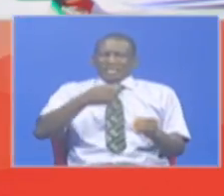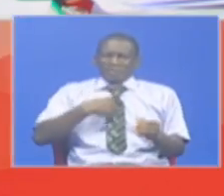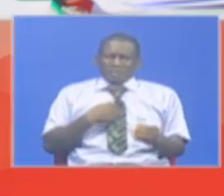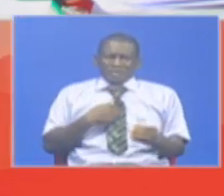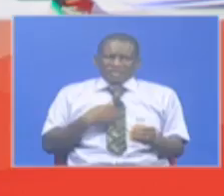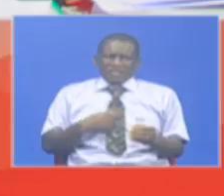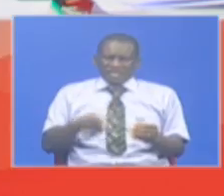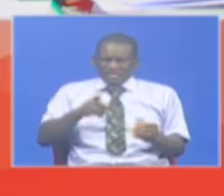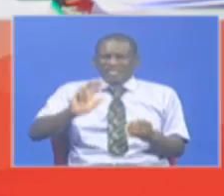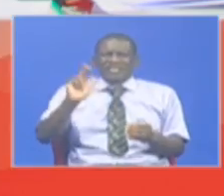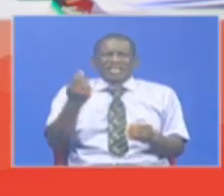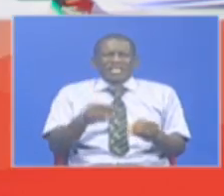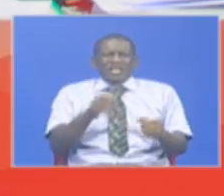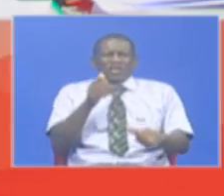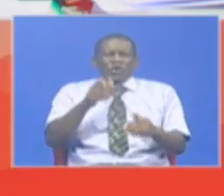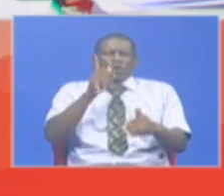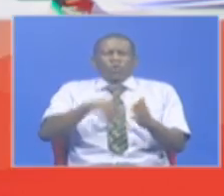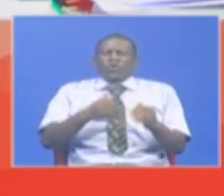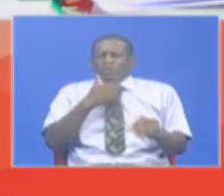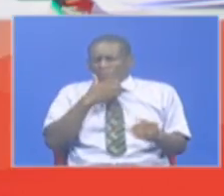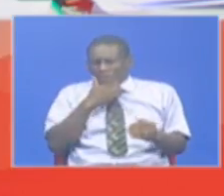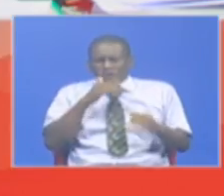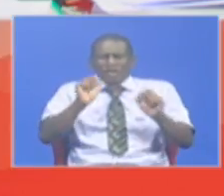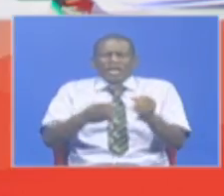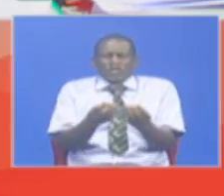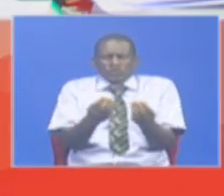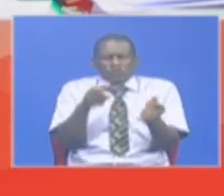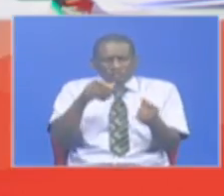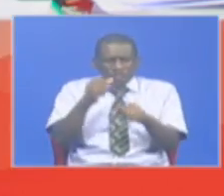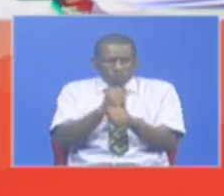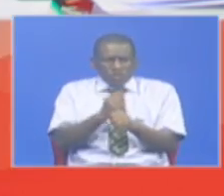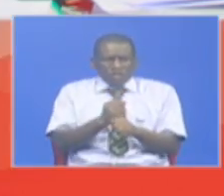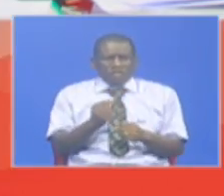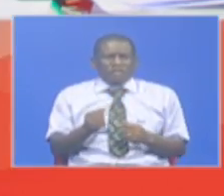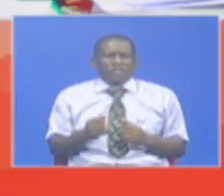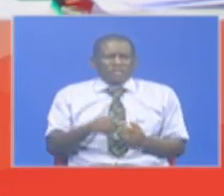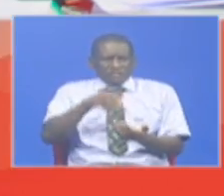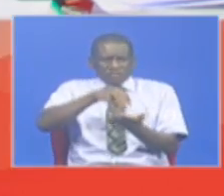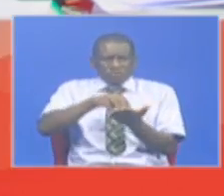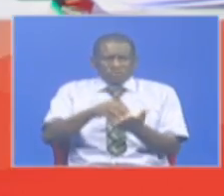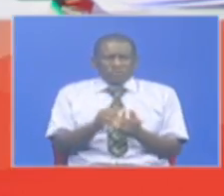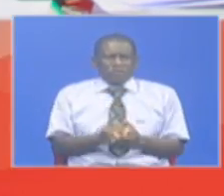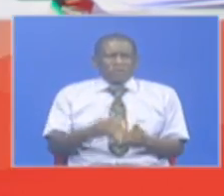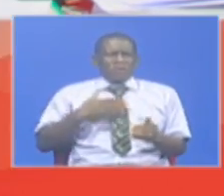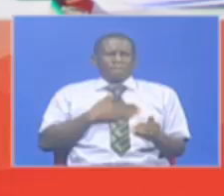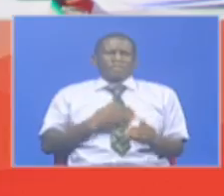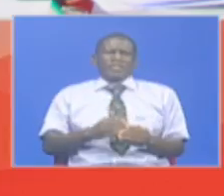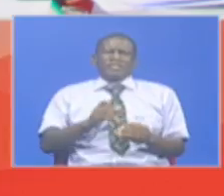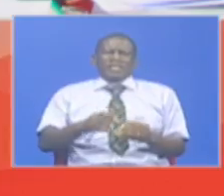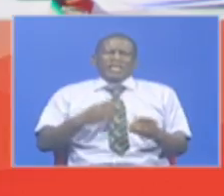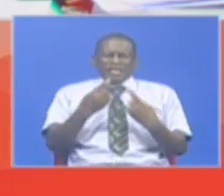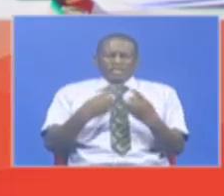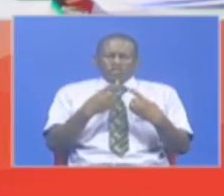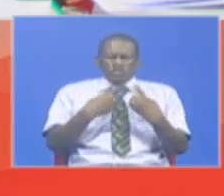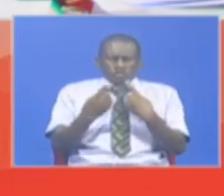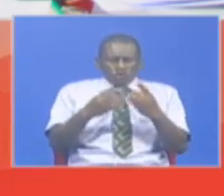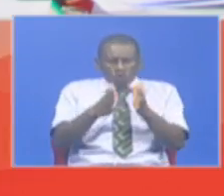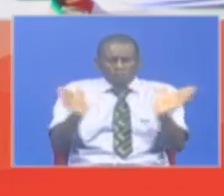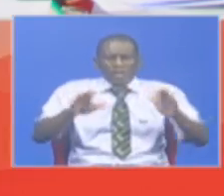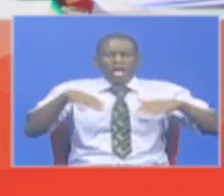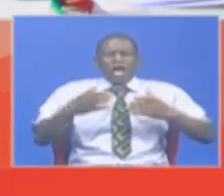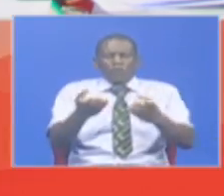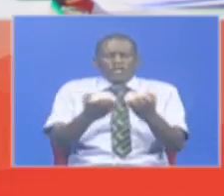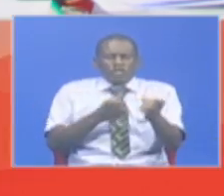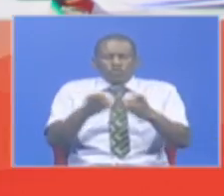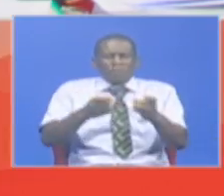this Kenya, which kind of miracle can manage that kind of work, that kind of situation? Please be realistic about how it is that you need to manage some of